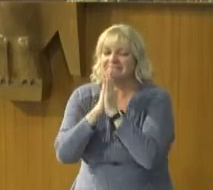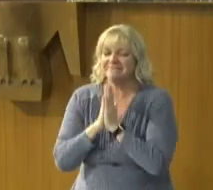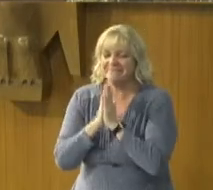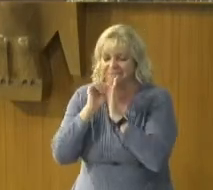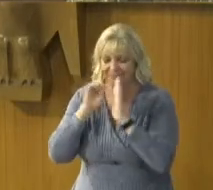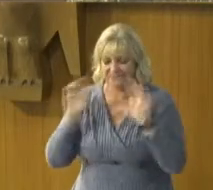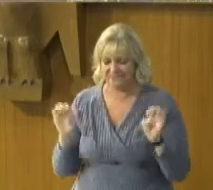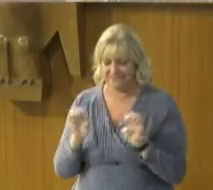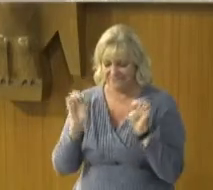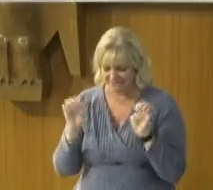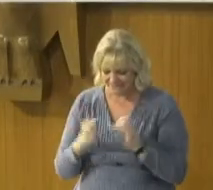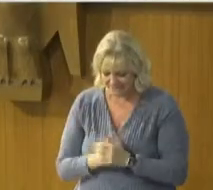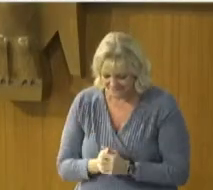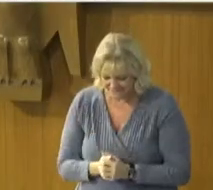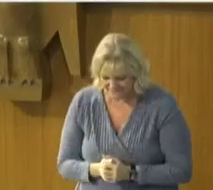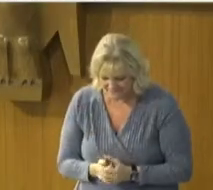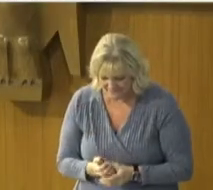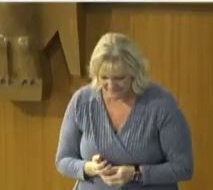Please pray with me.